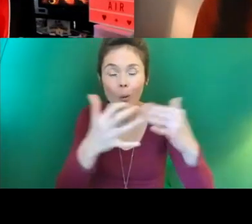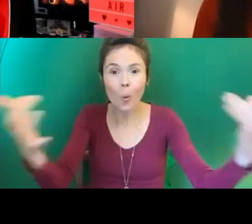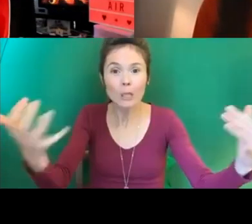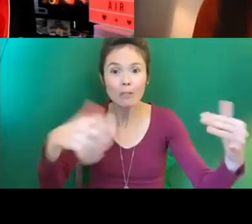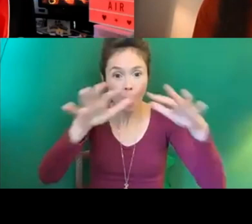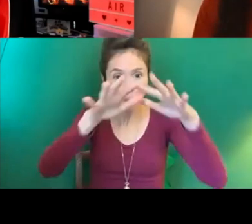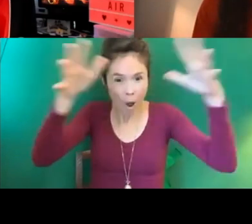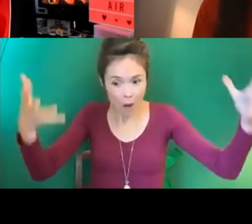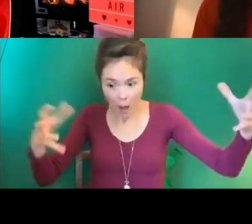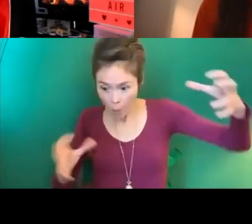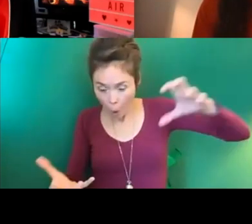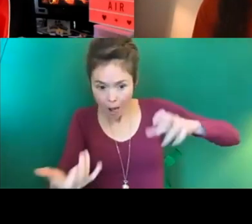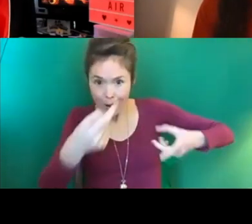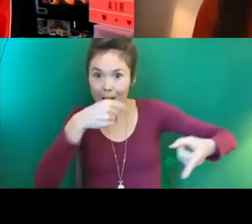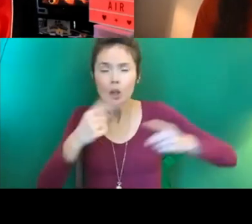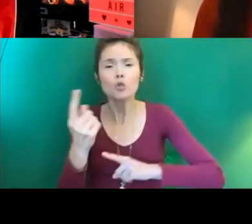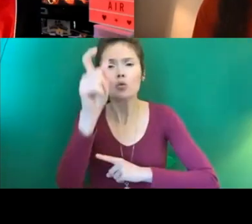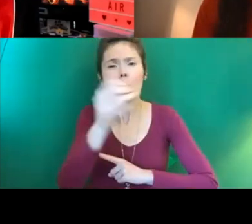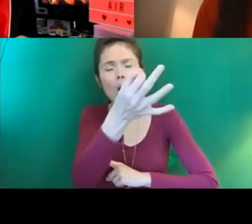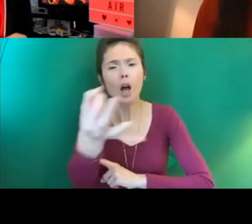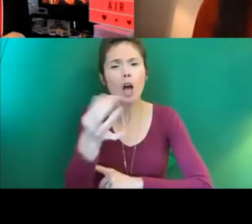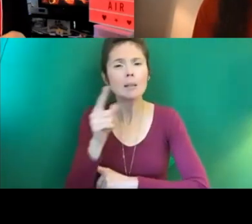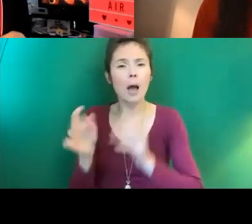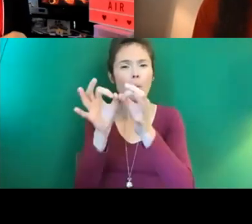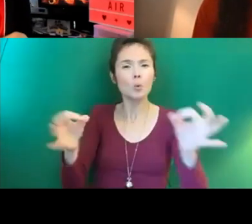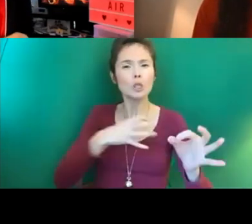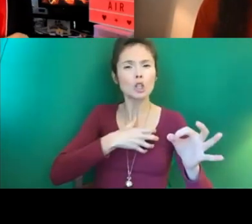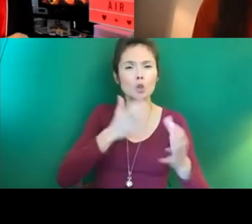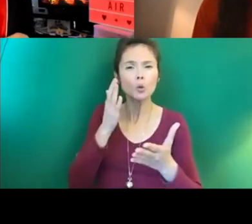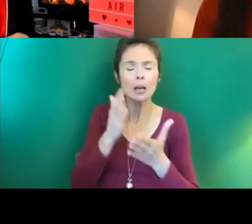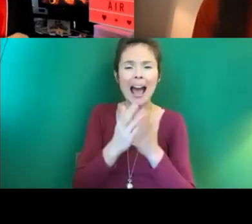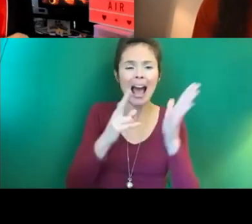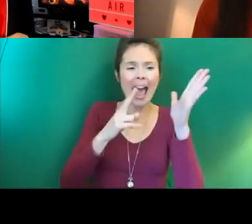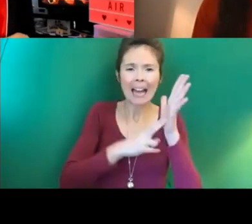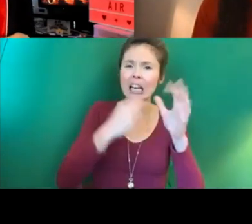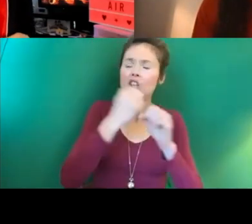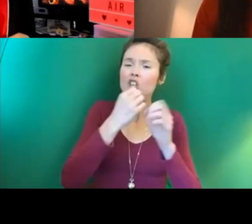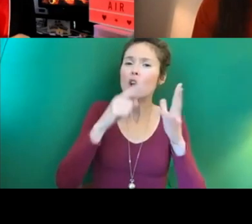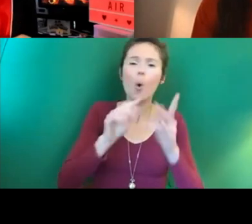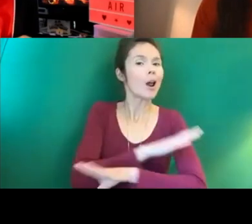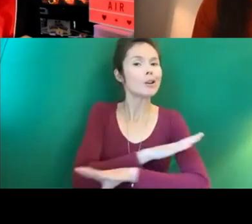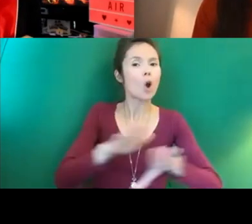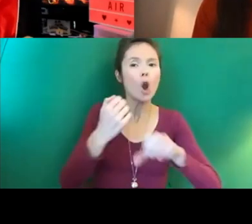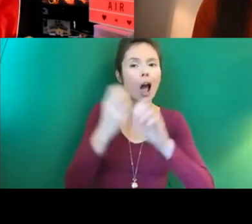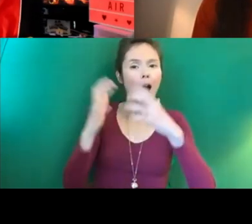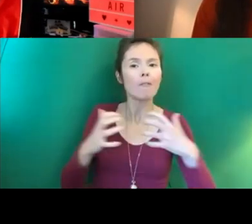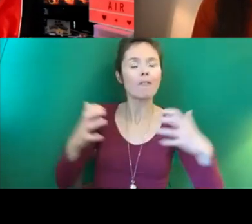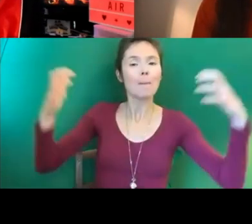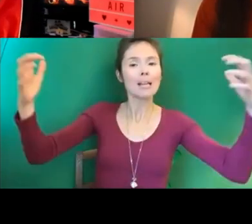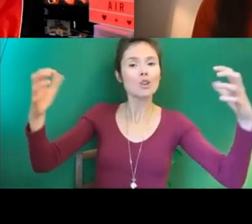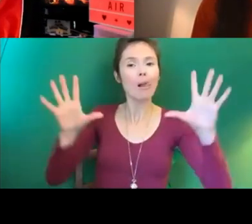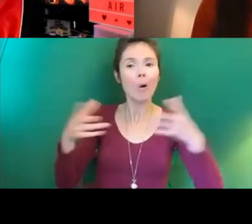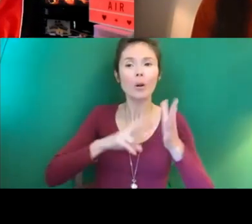there was a thing about, is the MU an NGO, a non-governmental organisation? We're a